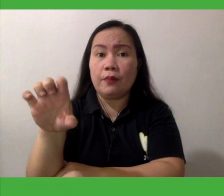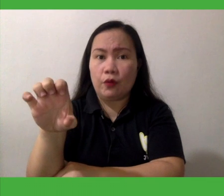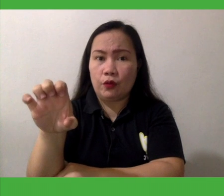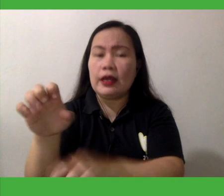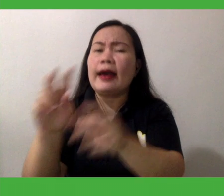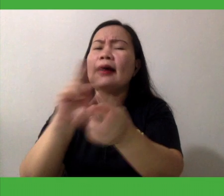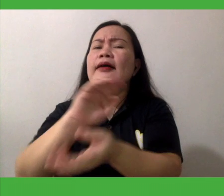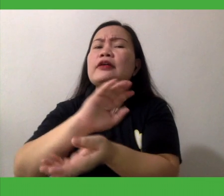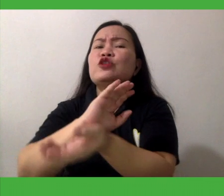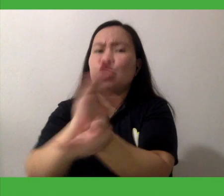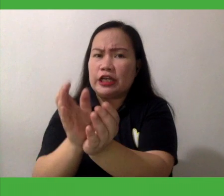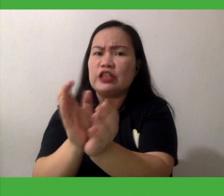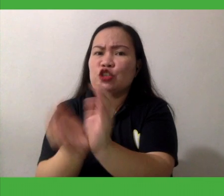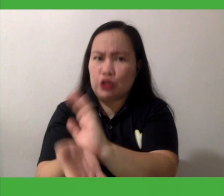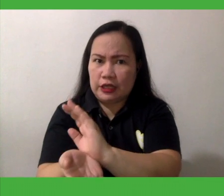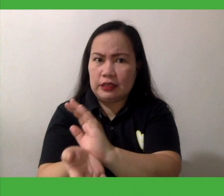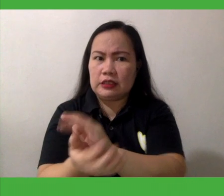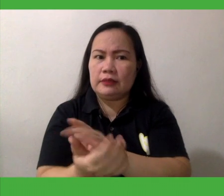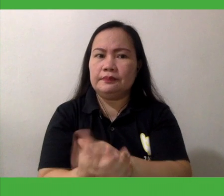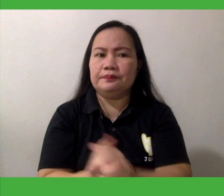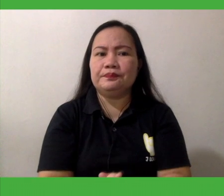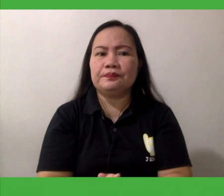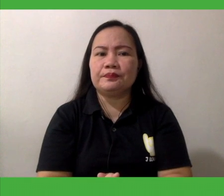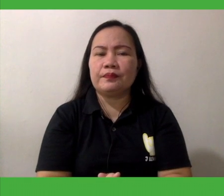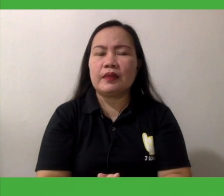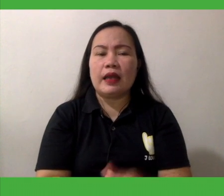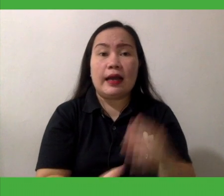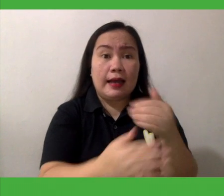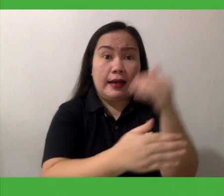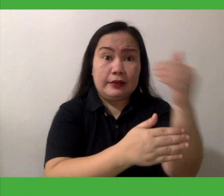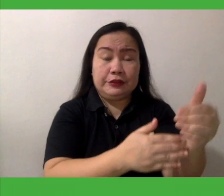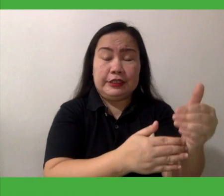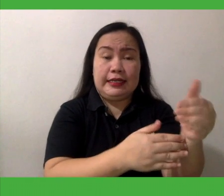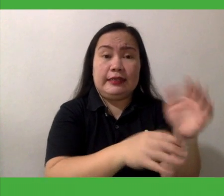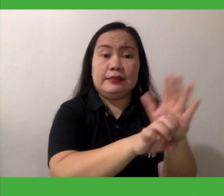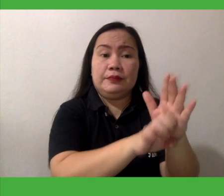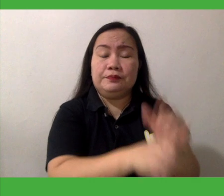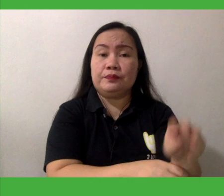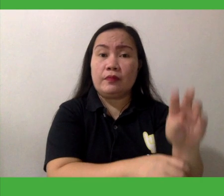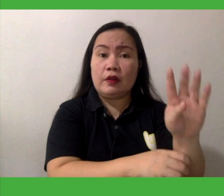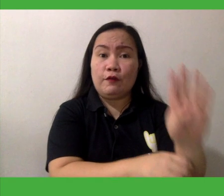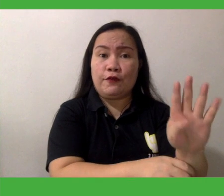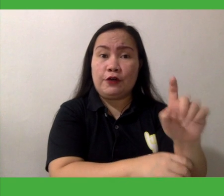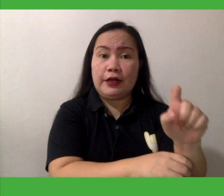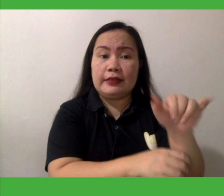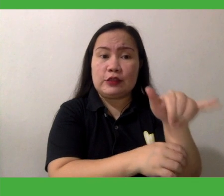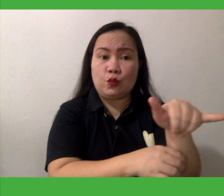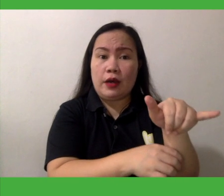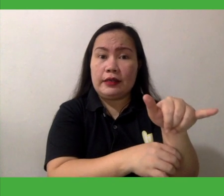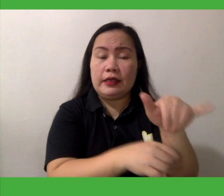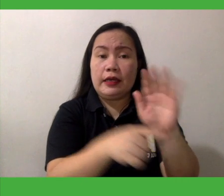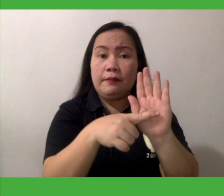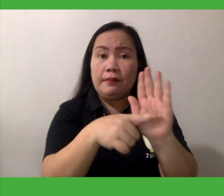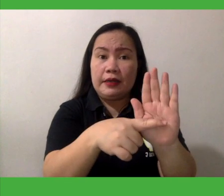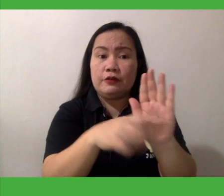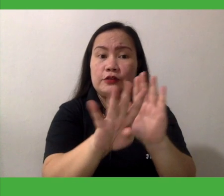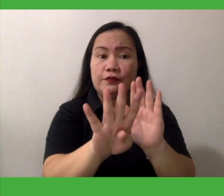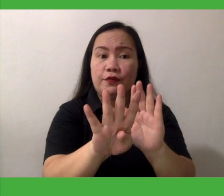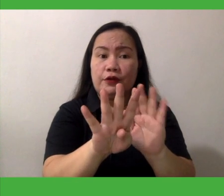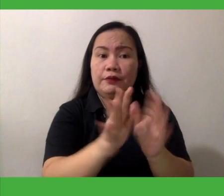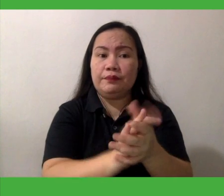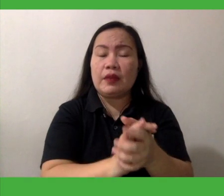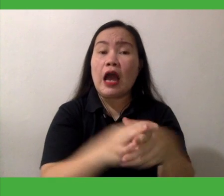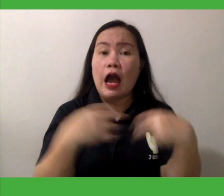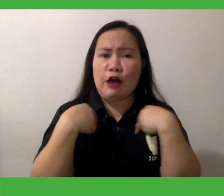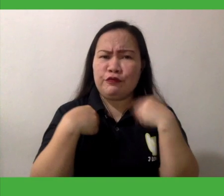its value. Okay? Let's have another. So, I have 4xy minus 7. So, as you can see, hindi lang